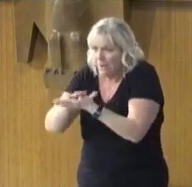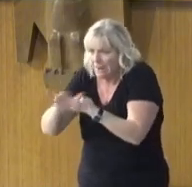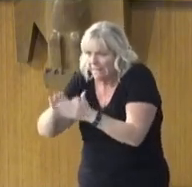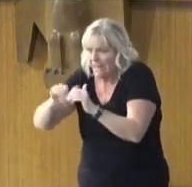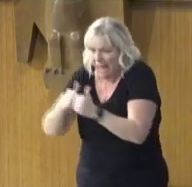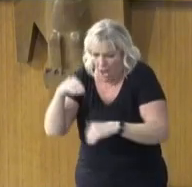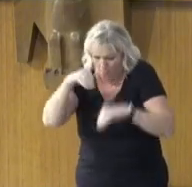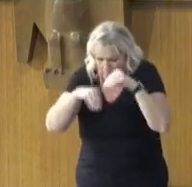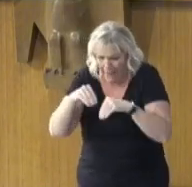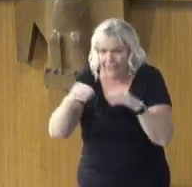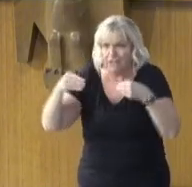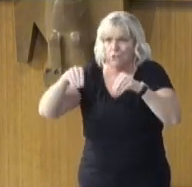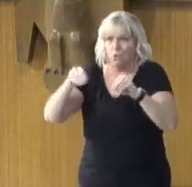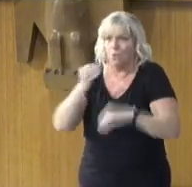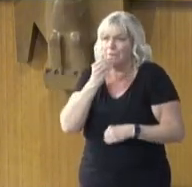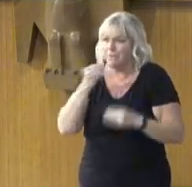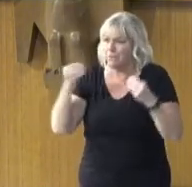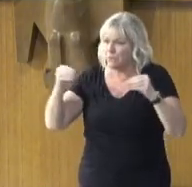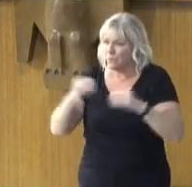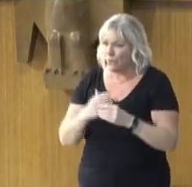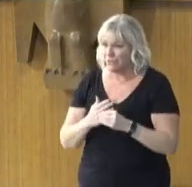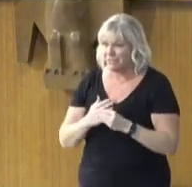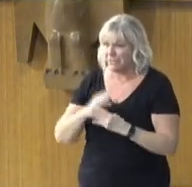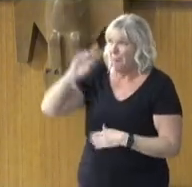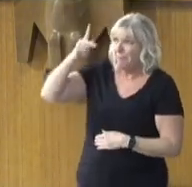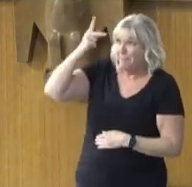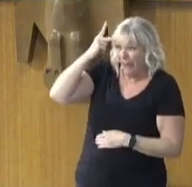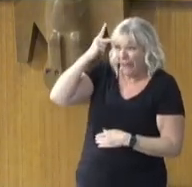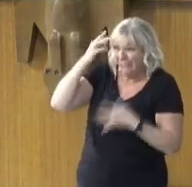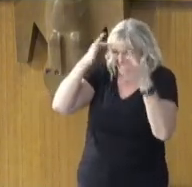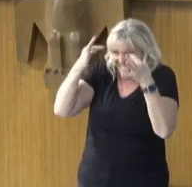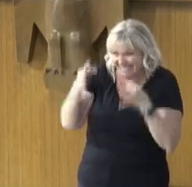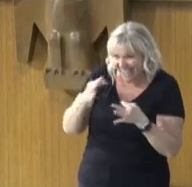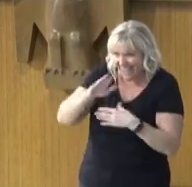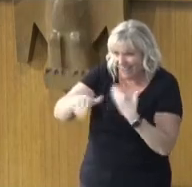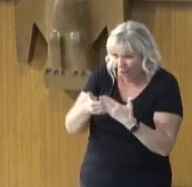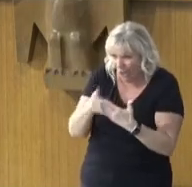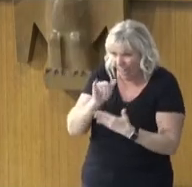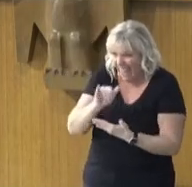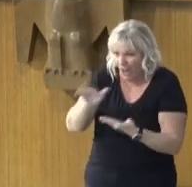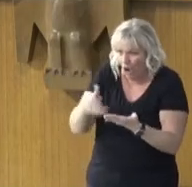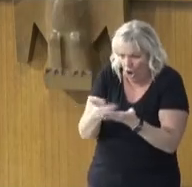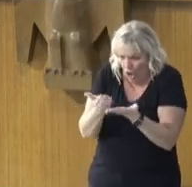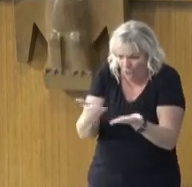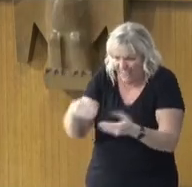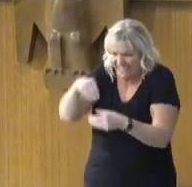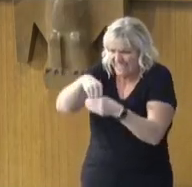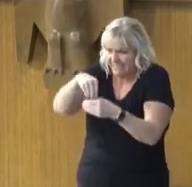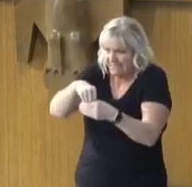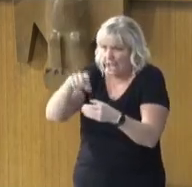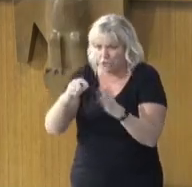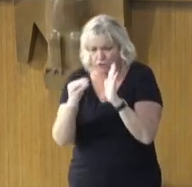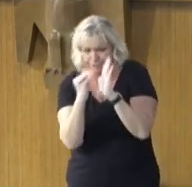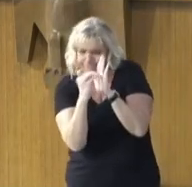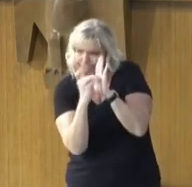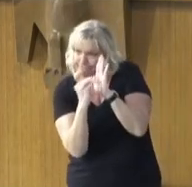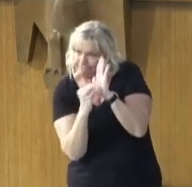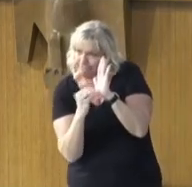and sold at the grocery stores. Politics determined that all the ingredients should be listed on our food labels now.